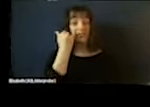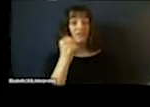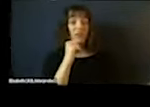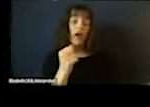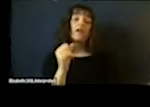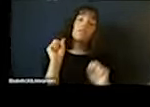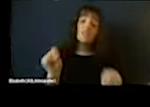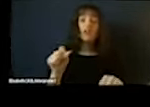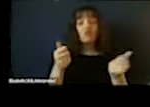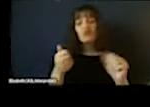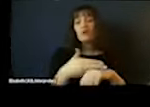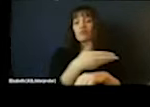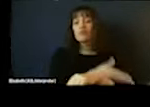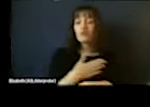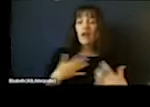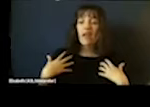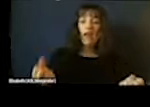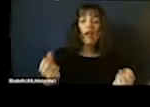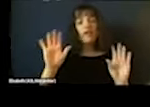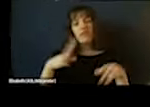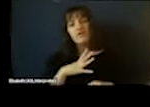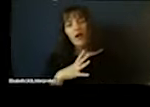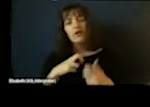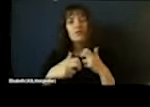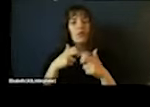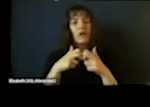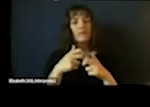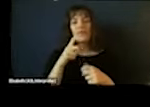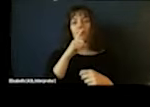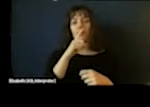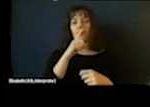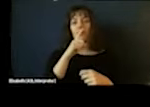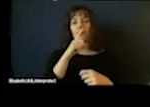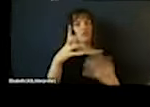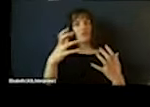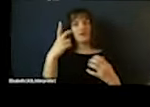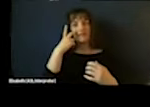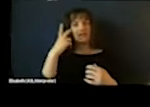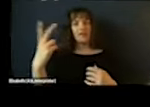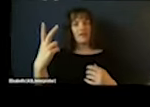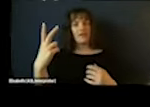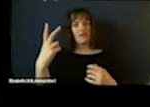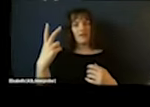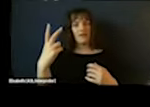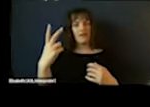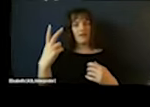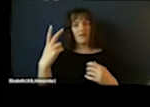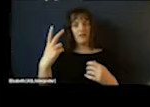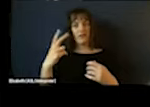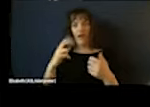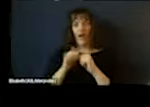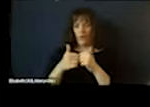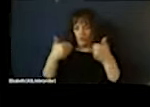That's kind of thing. You really want to see what exactly your positions and status and condition it